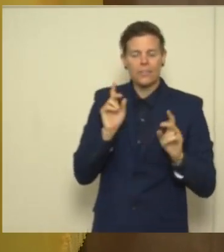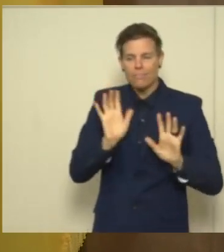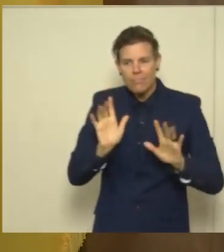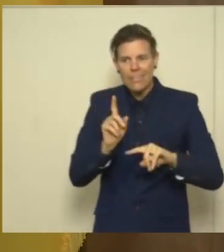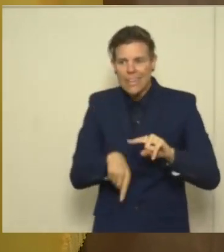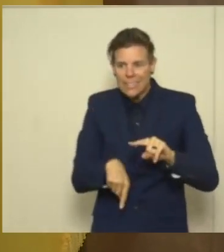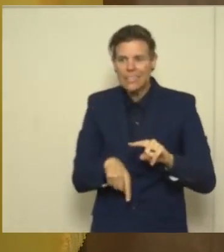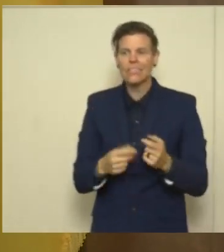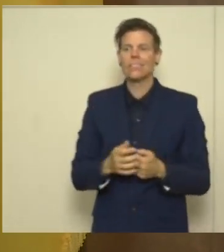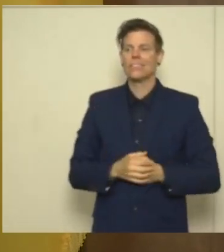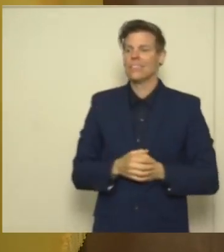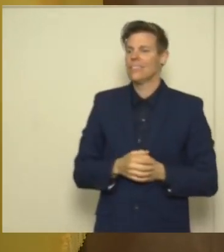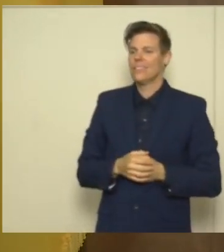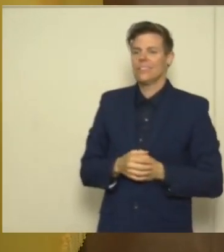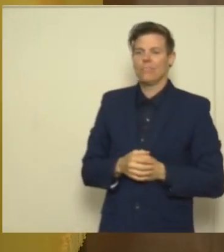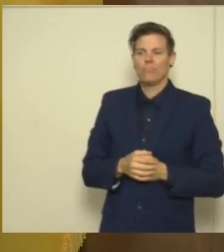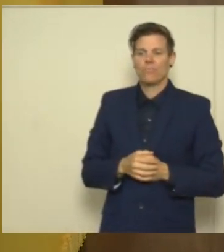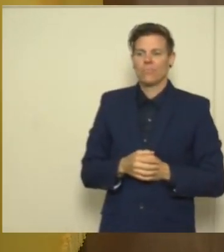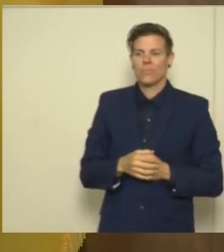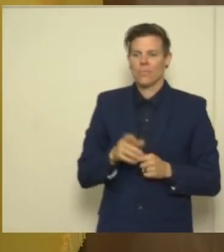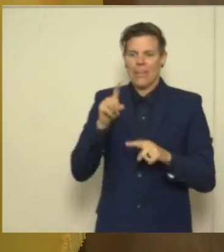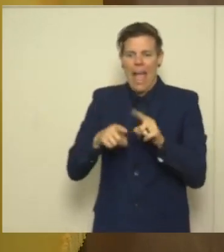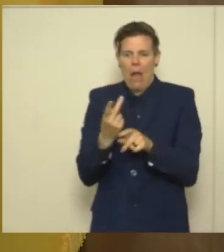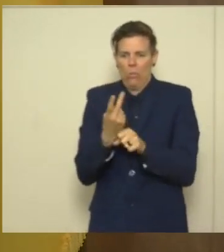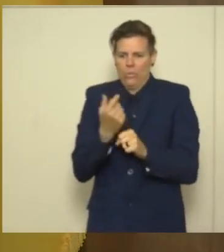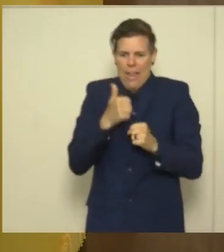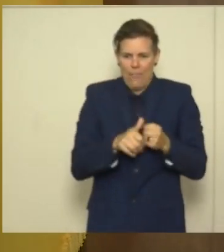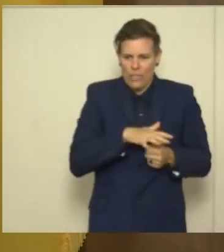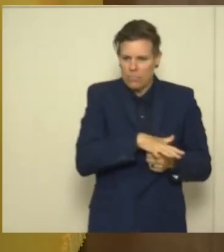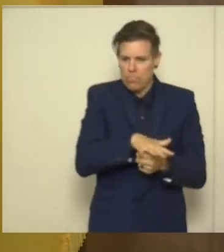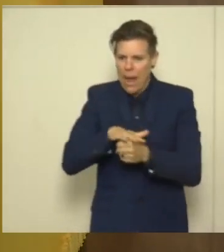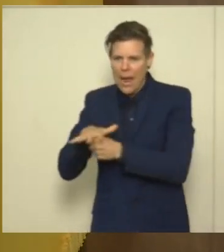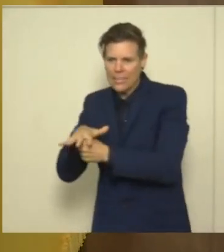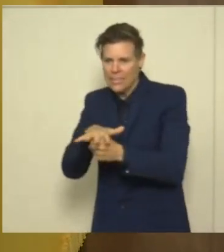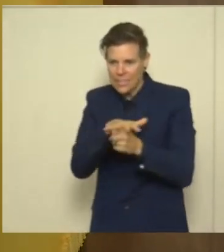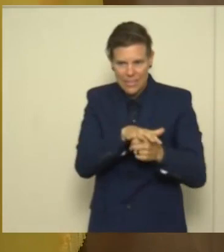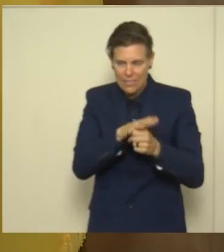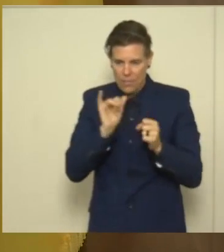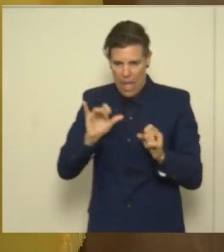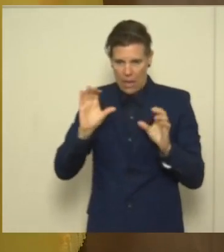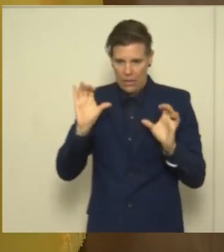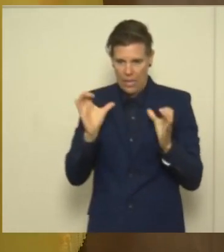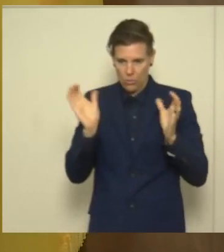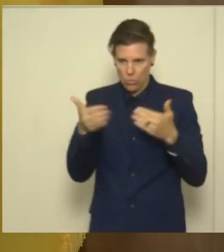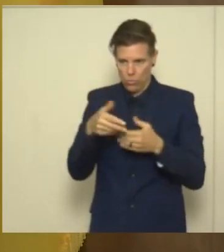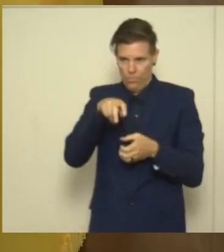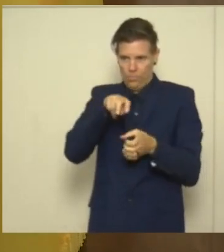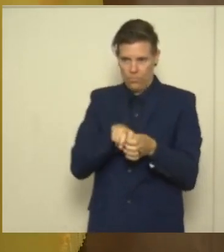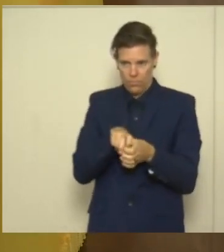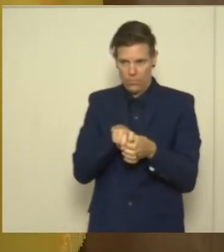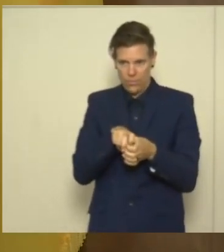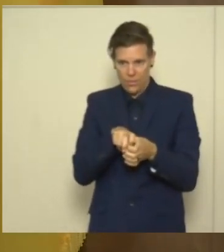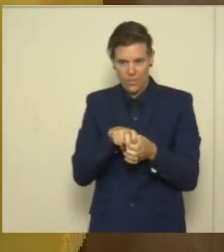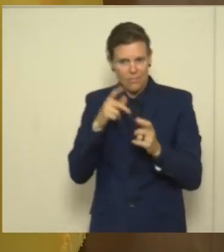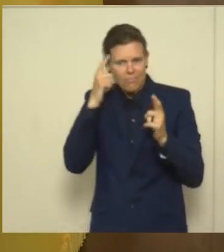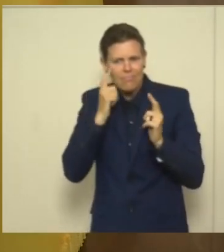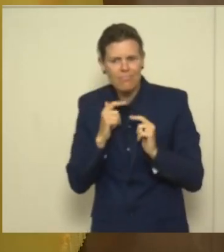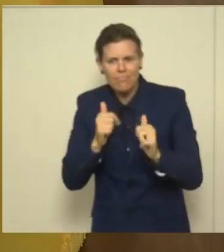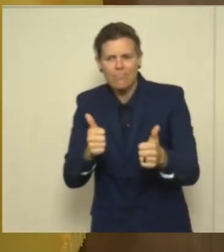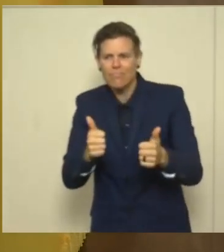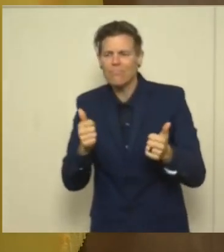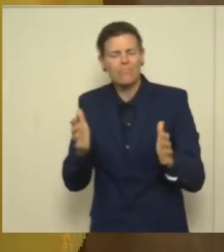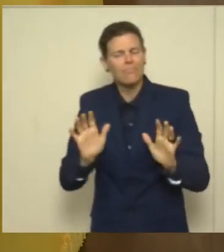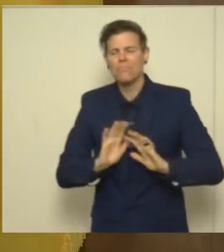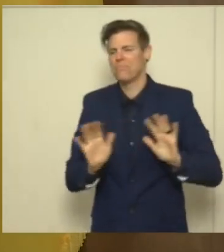to you. It has to be the classroom. So our presentation to federal court was, if we're going to treat,